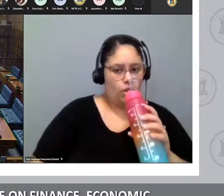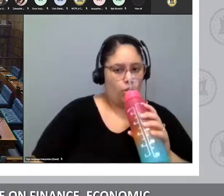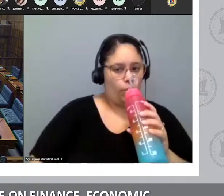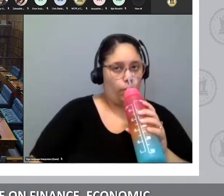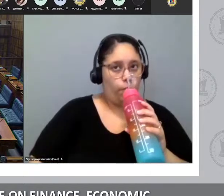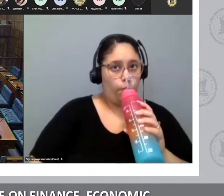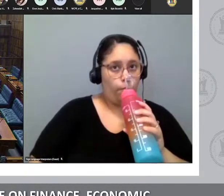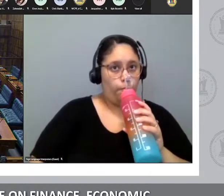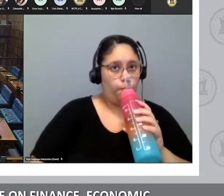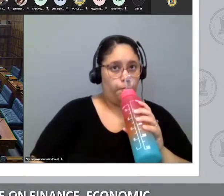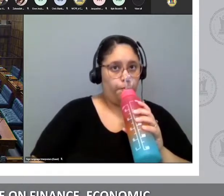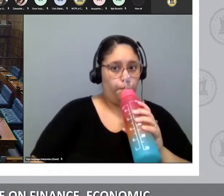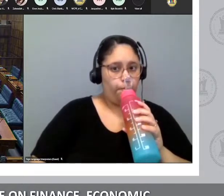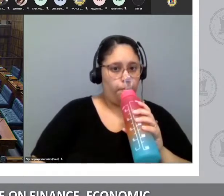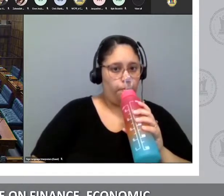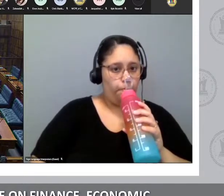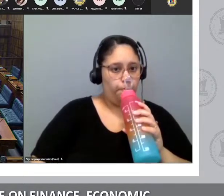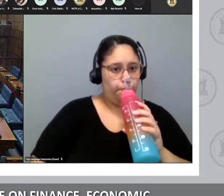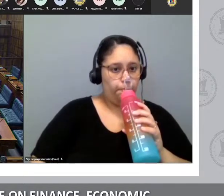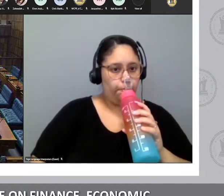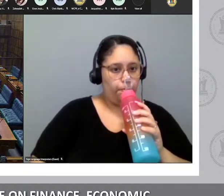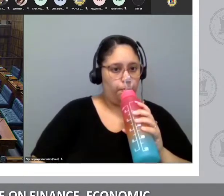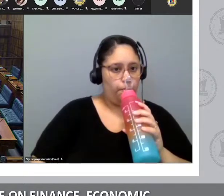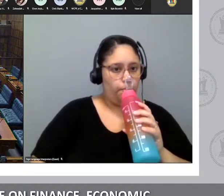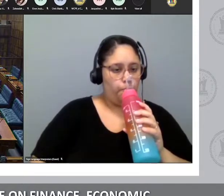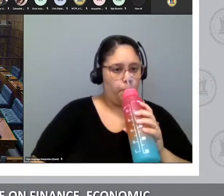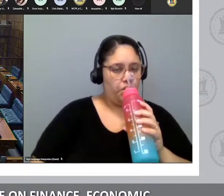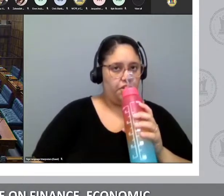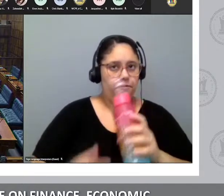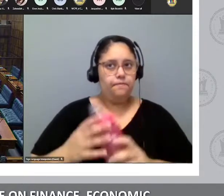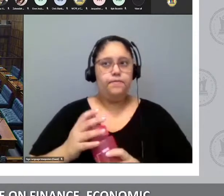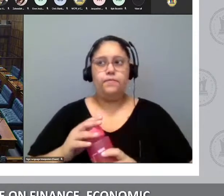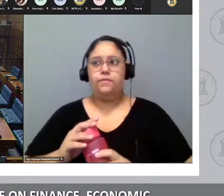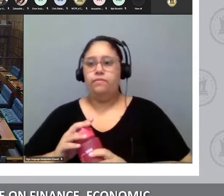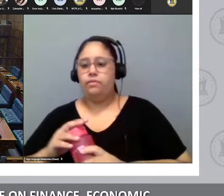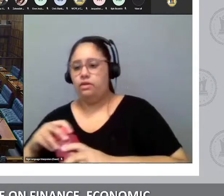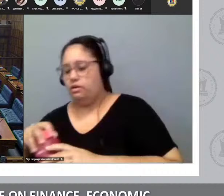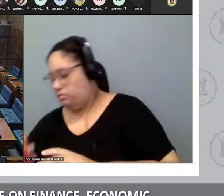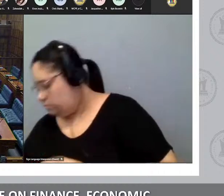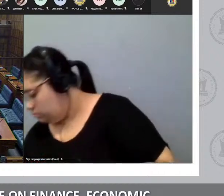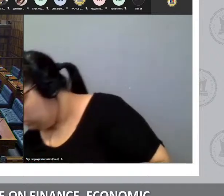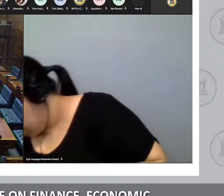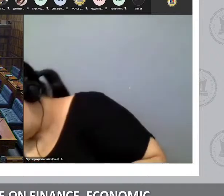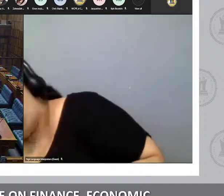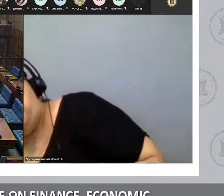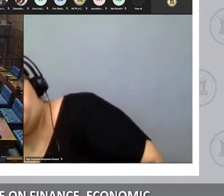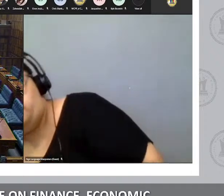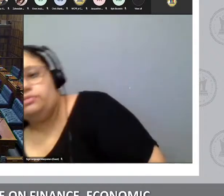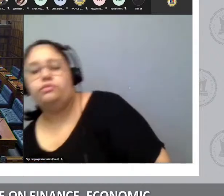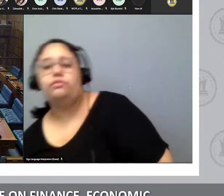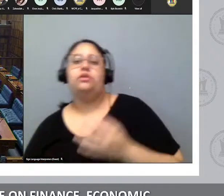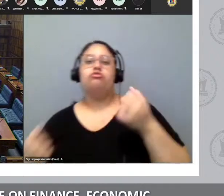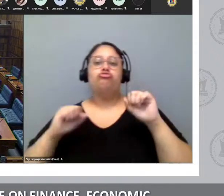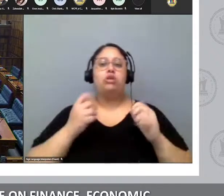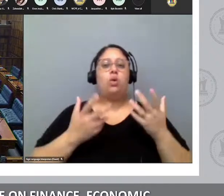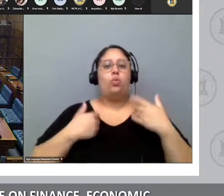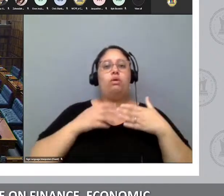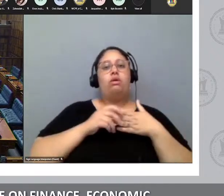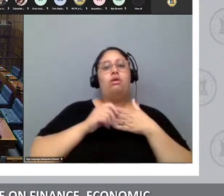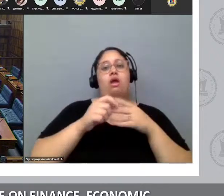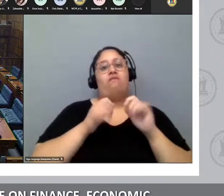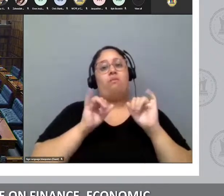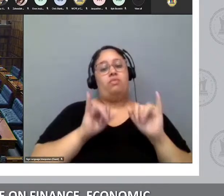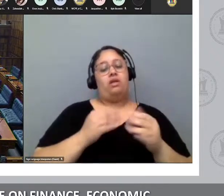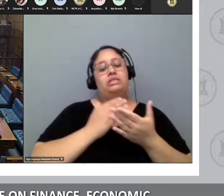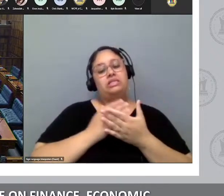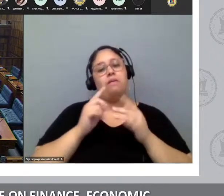you so um we'll take maybe take your guidance on this because some of the questions will be uh answered in